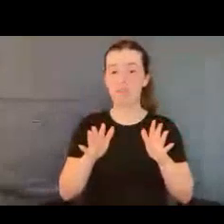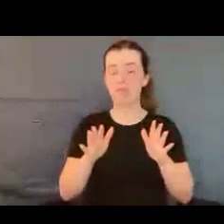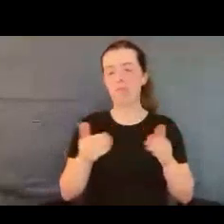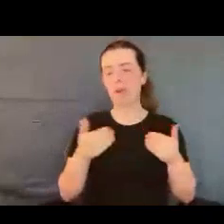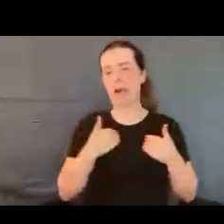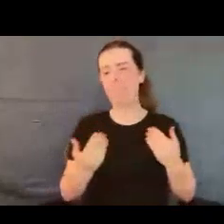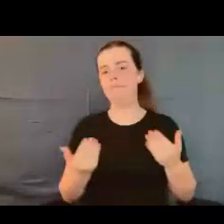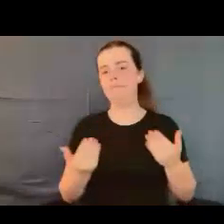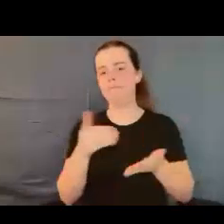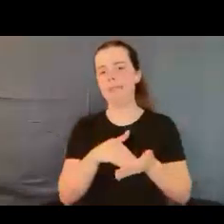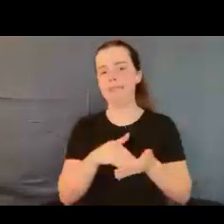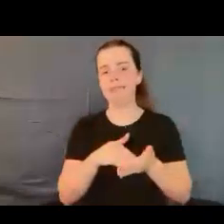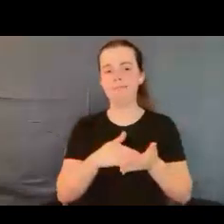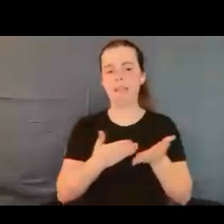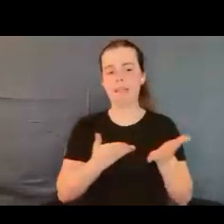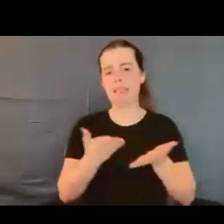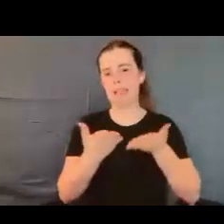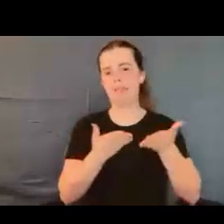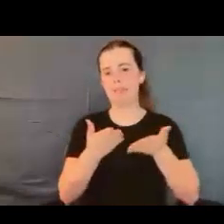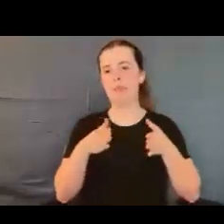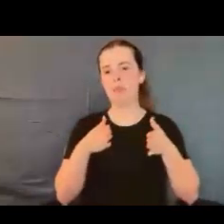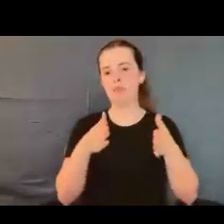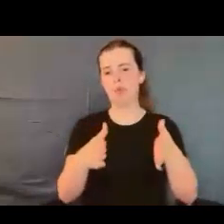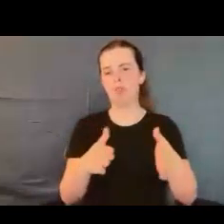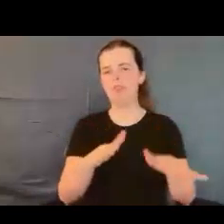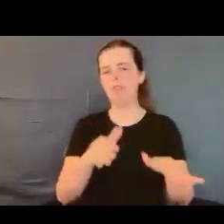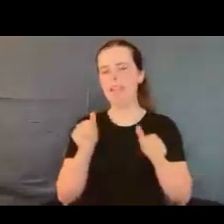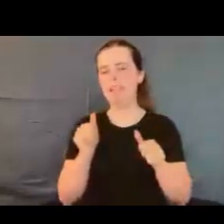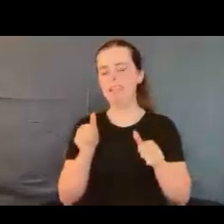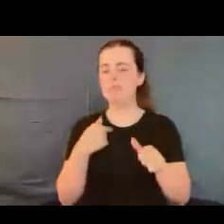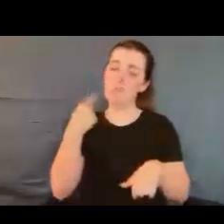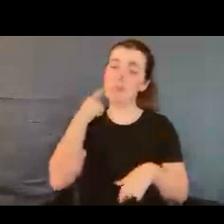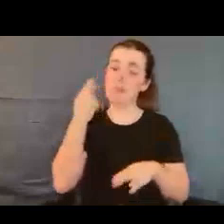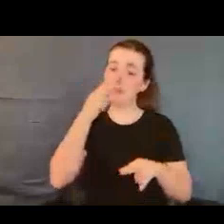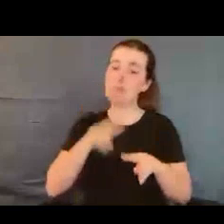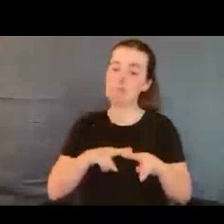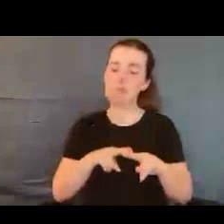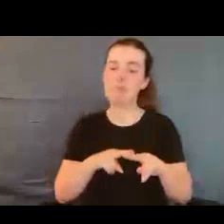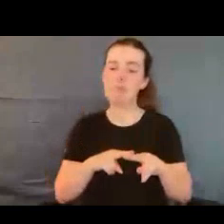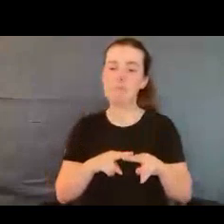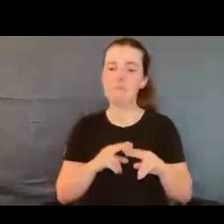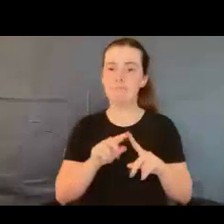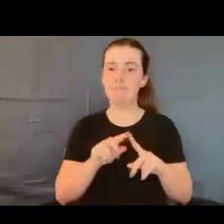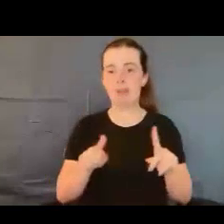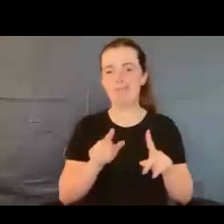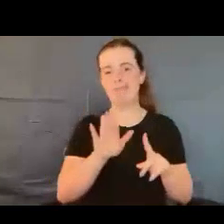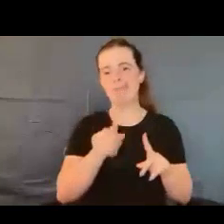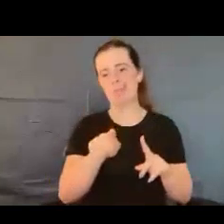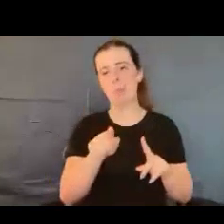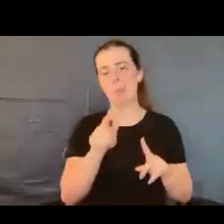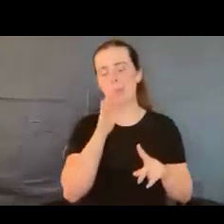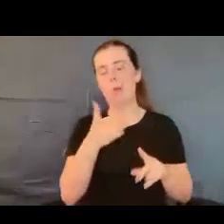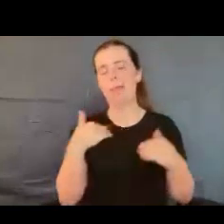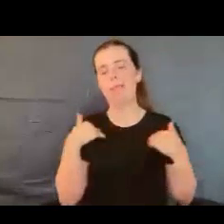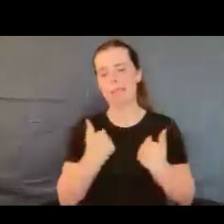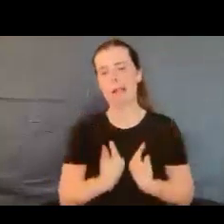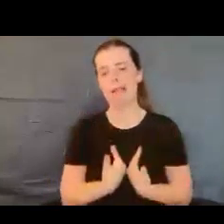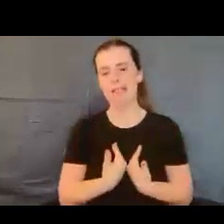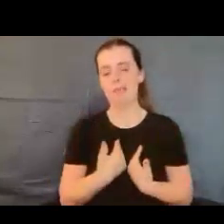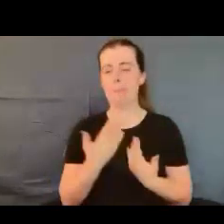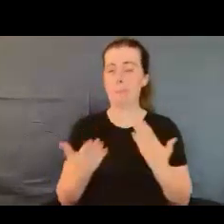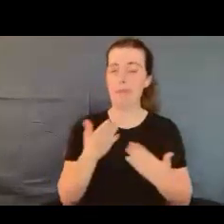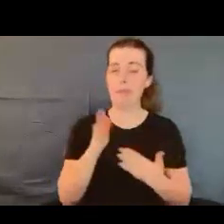is pretty fast. So I think that this descent is actually really fun. It's just that you're probably pretty tired at this point in the race, and your legs